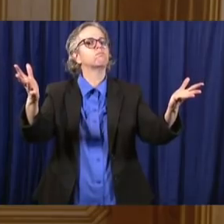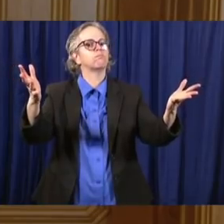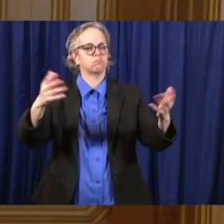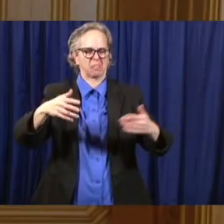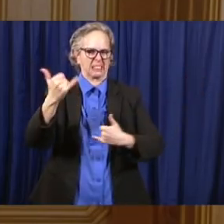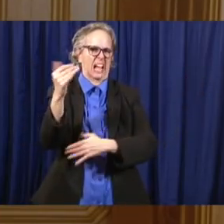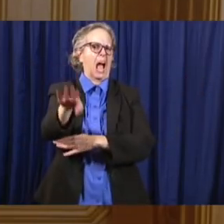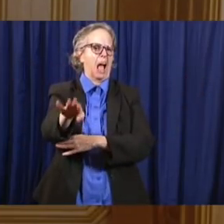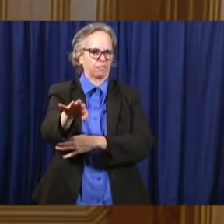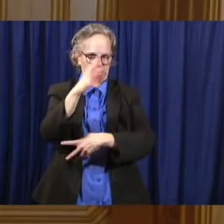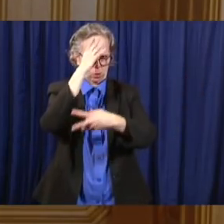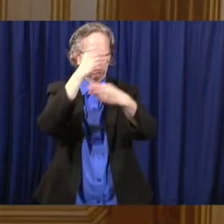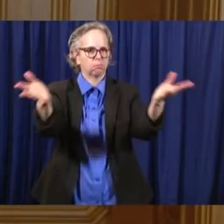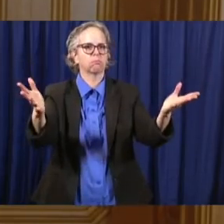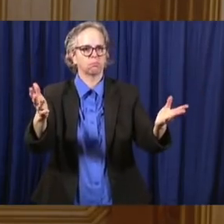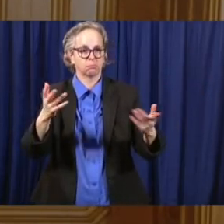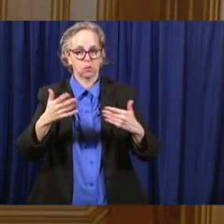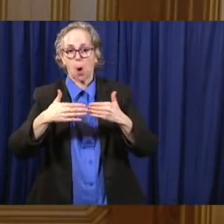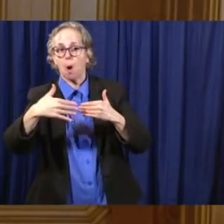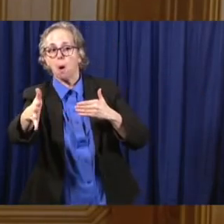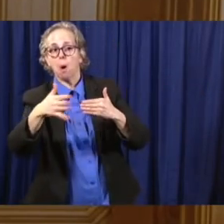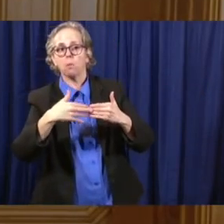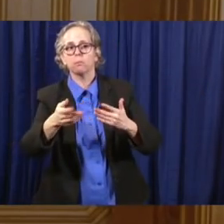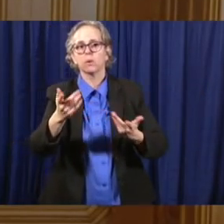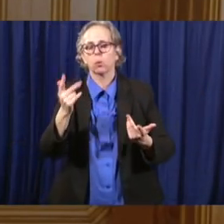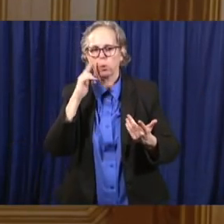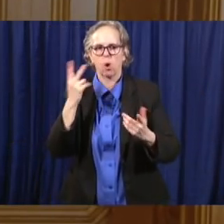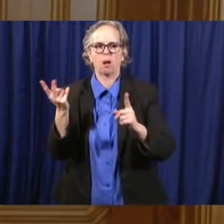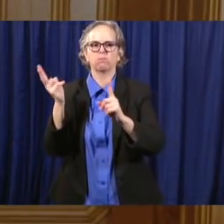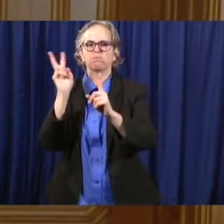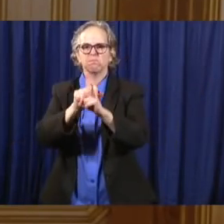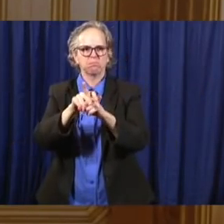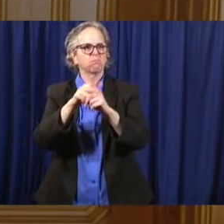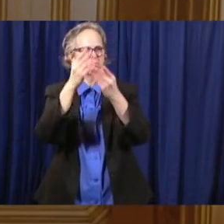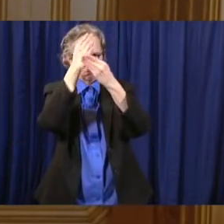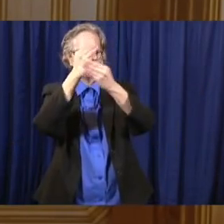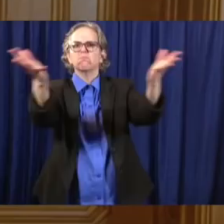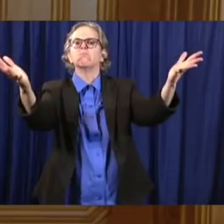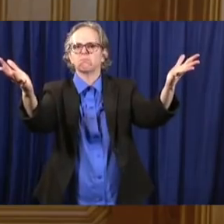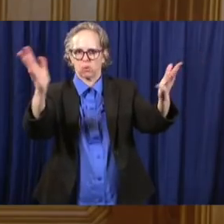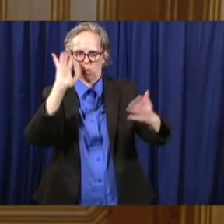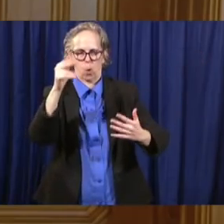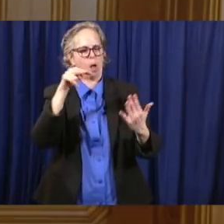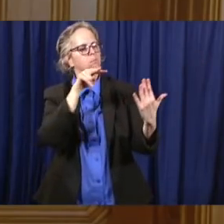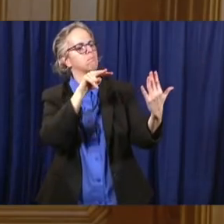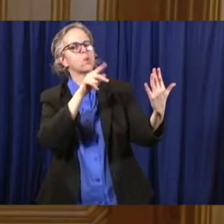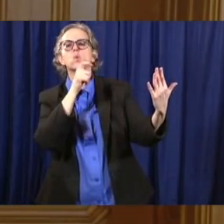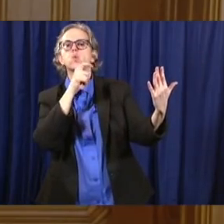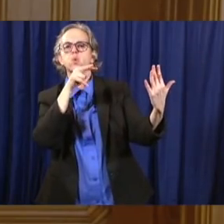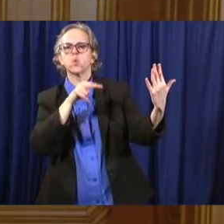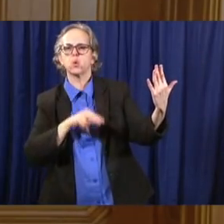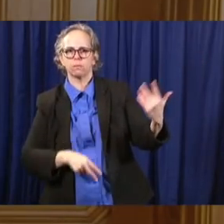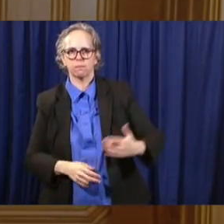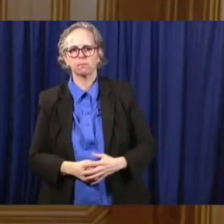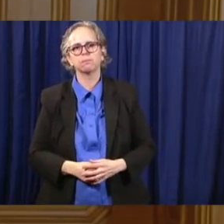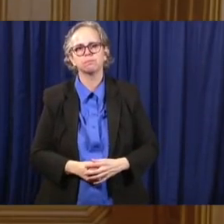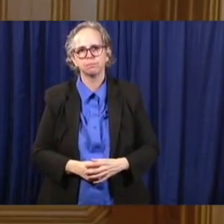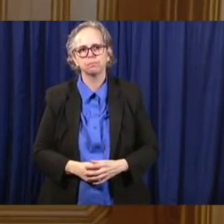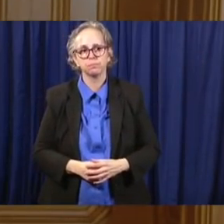will be available after that to the public. Now let me ask Lieutenant